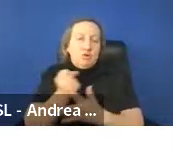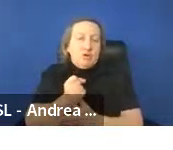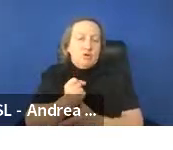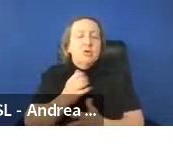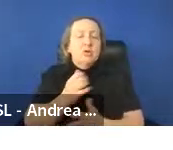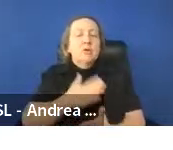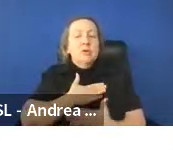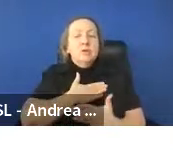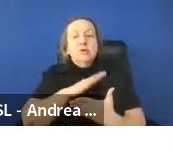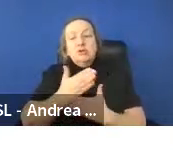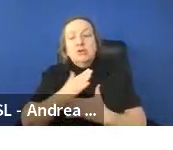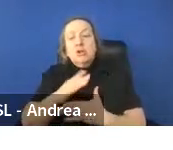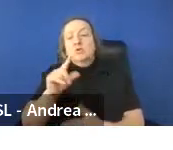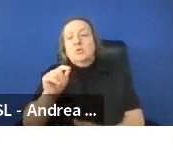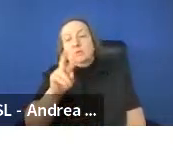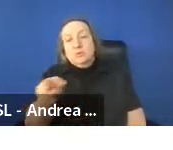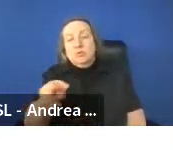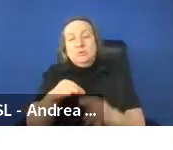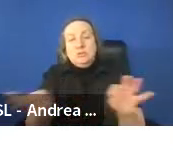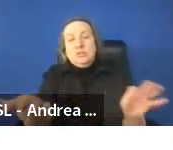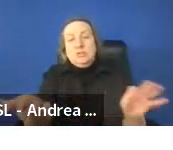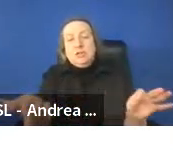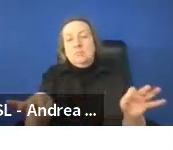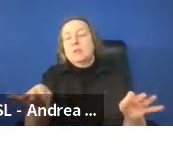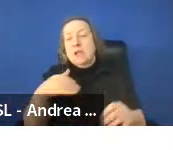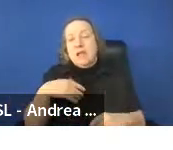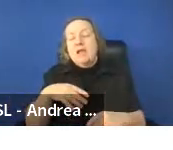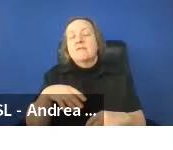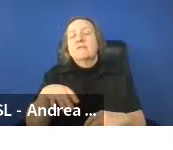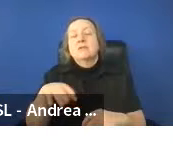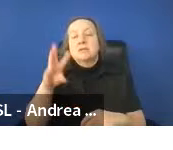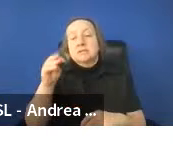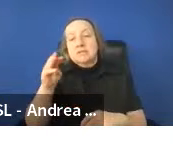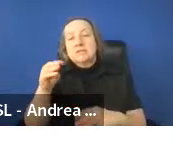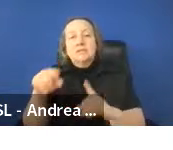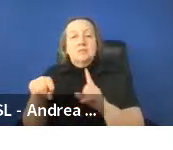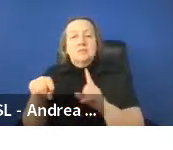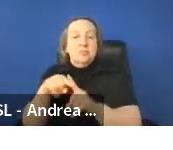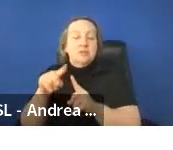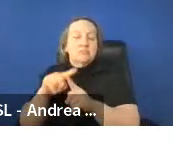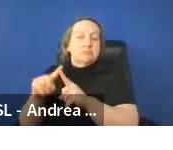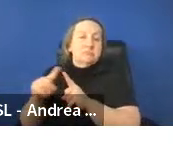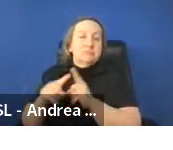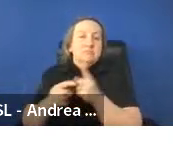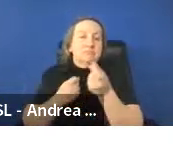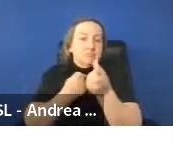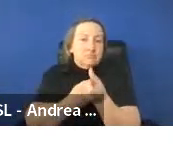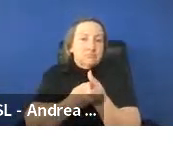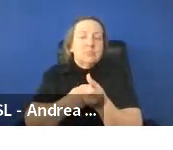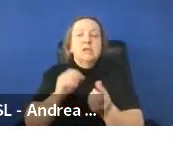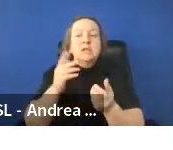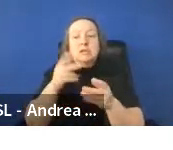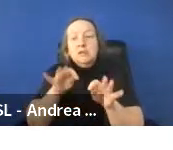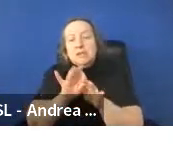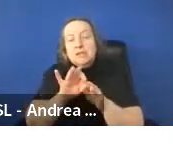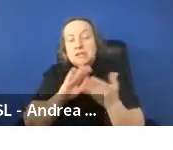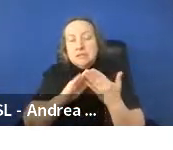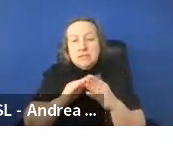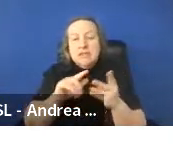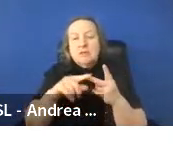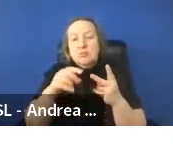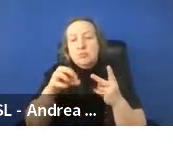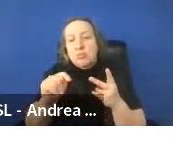that the 2022 statement has a record 60 plus endorsing organizations, including key cities, ports, school districts,